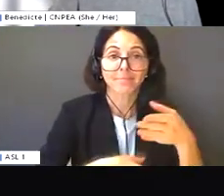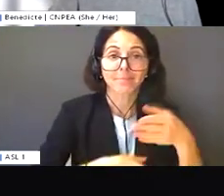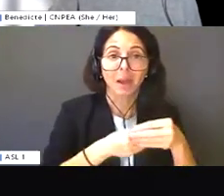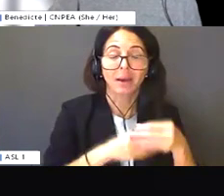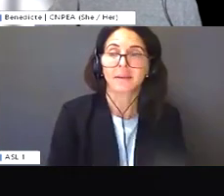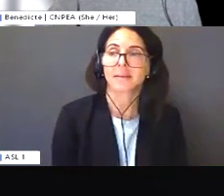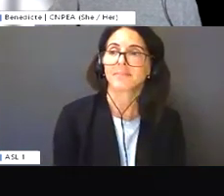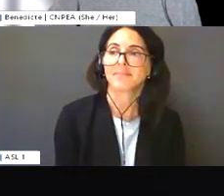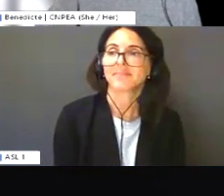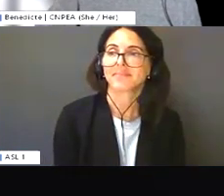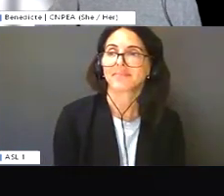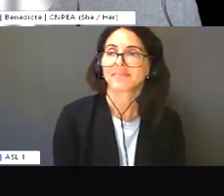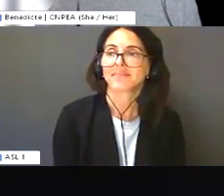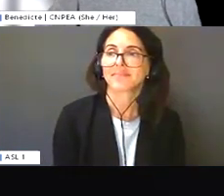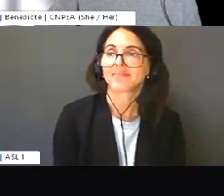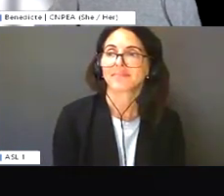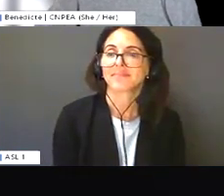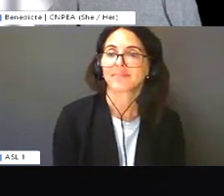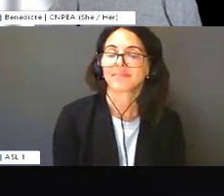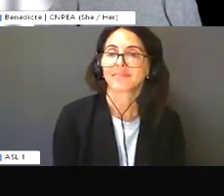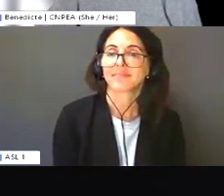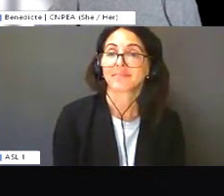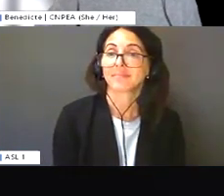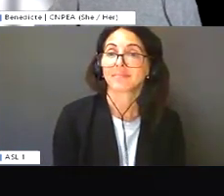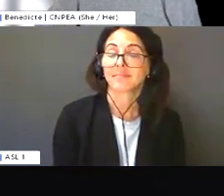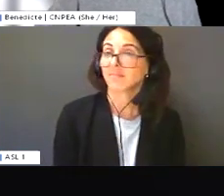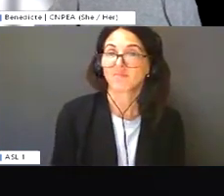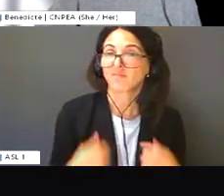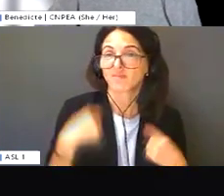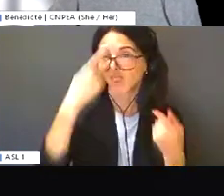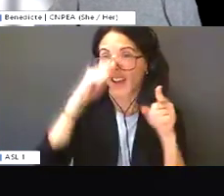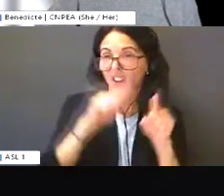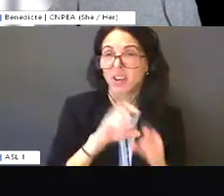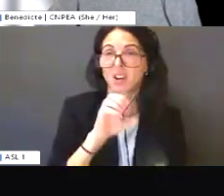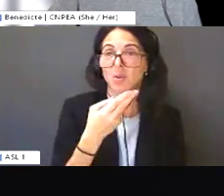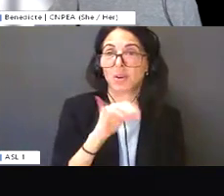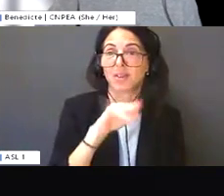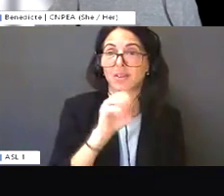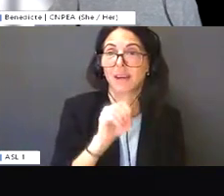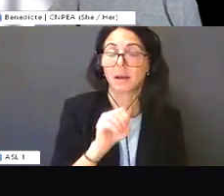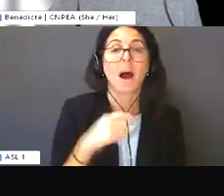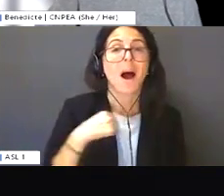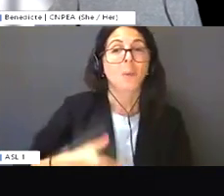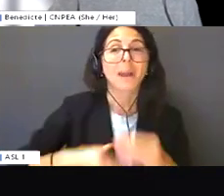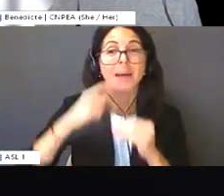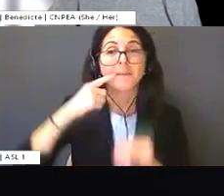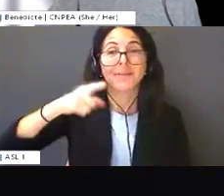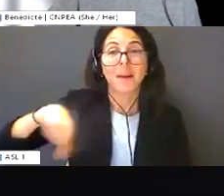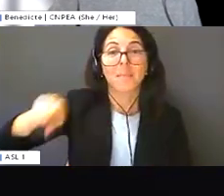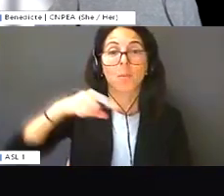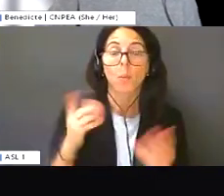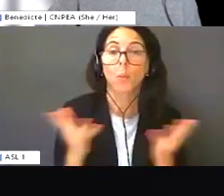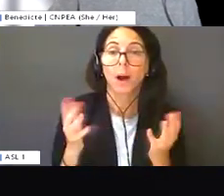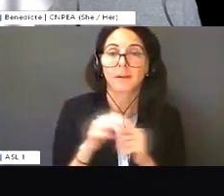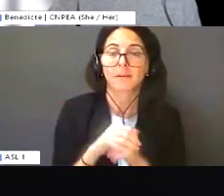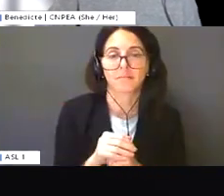I think Christine said it really well. I would just add fixed income. That is going